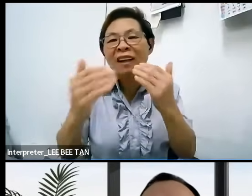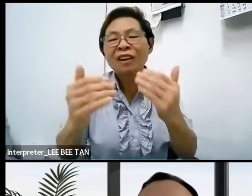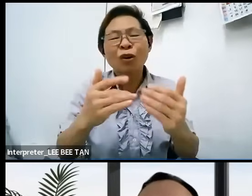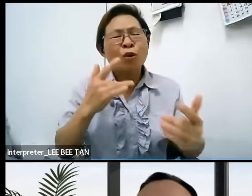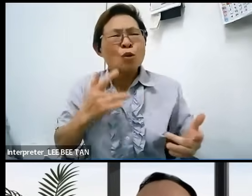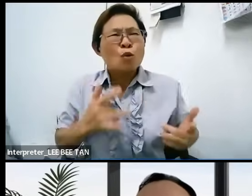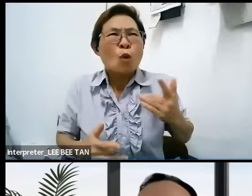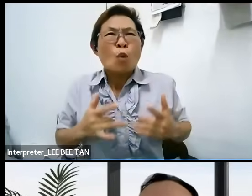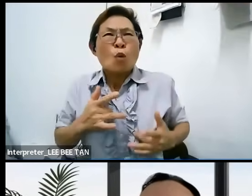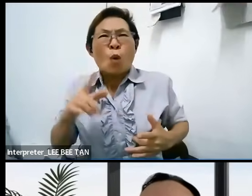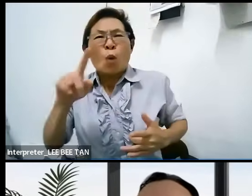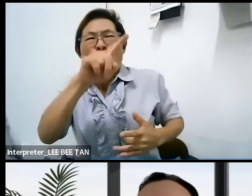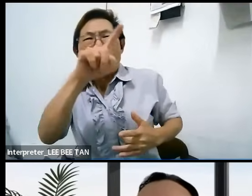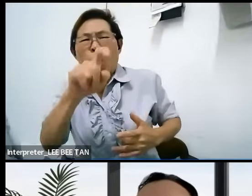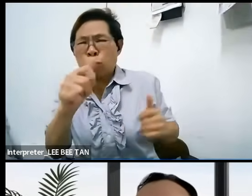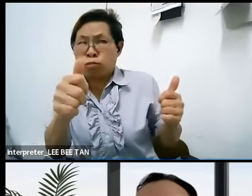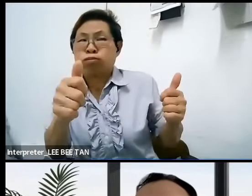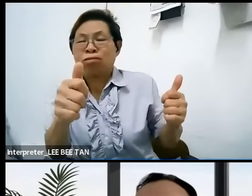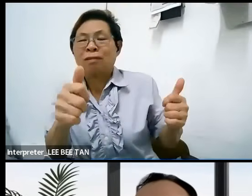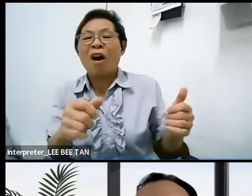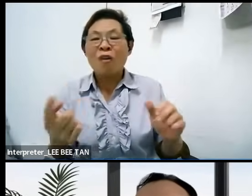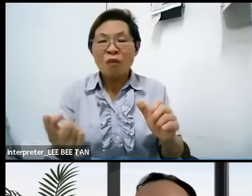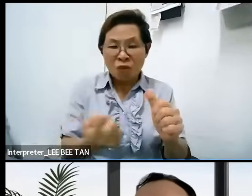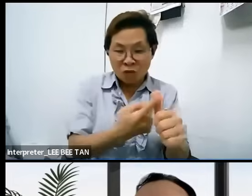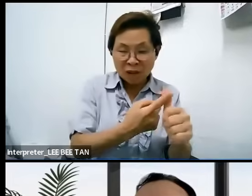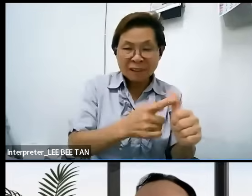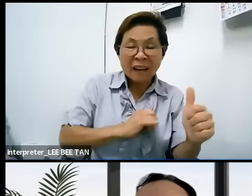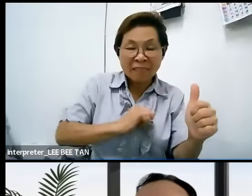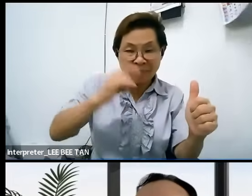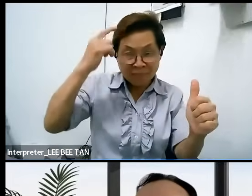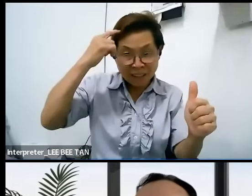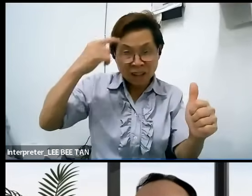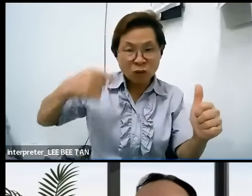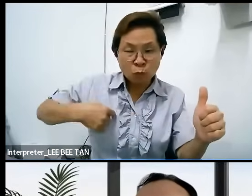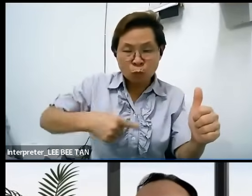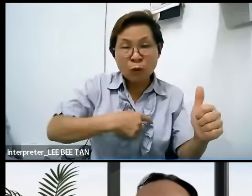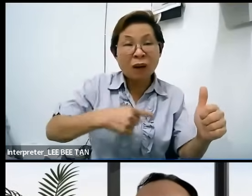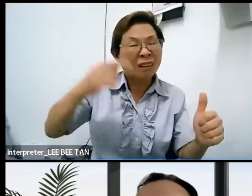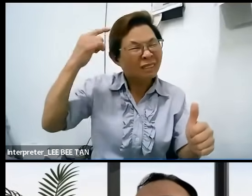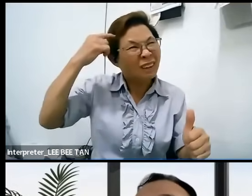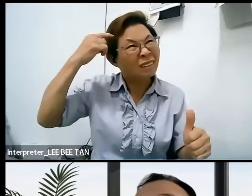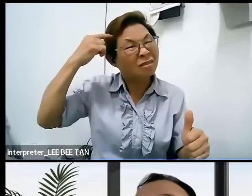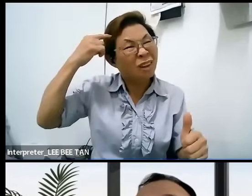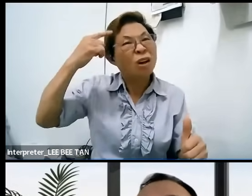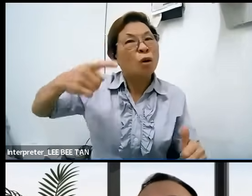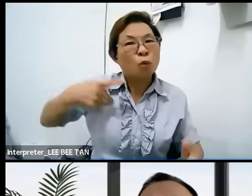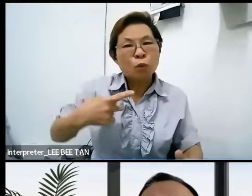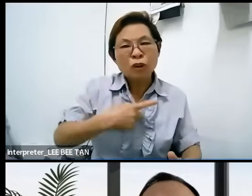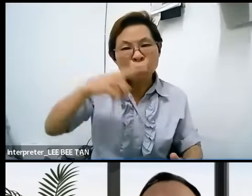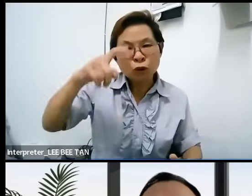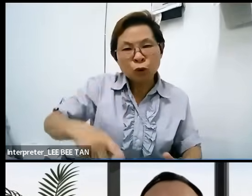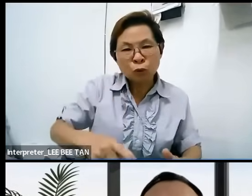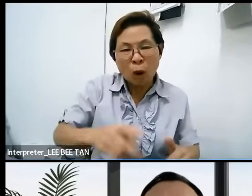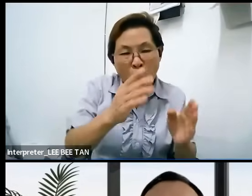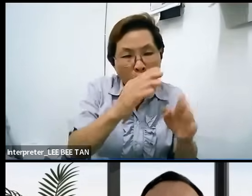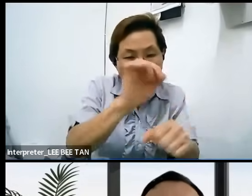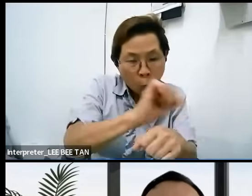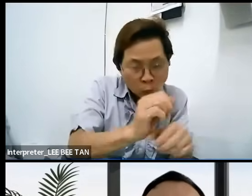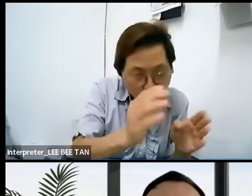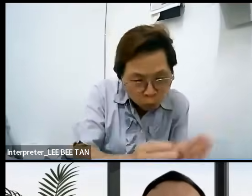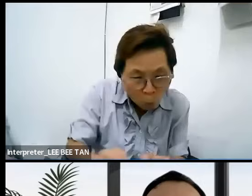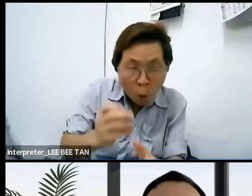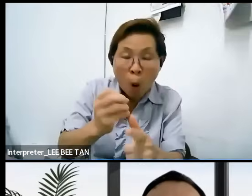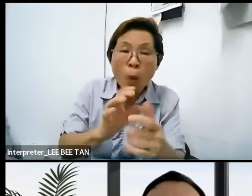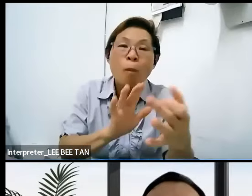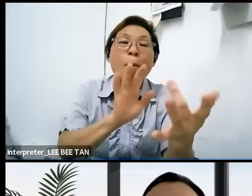interesting question. Well, firstly, I think we should work strategically or engage